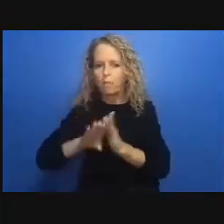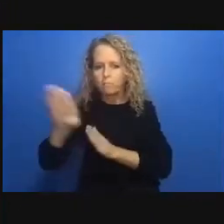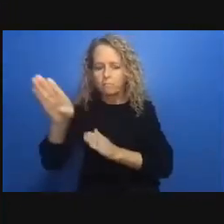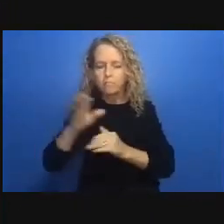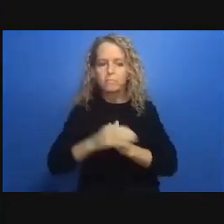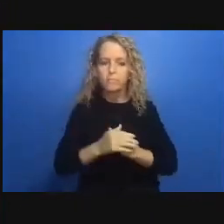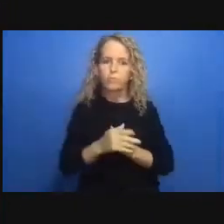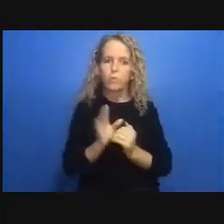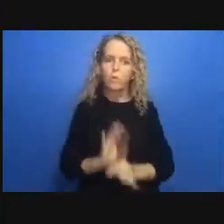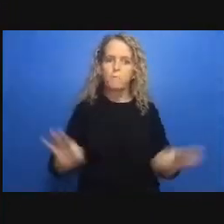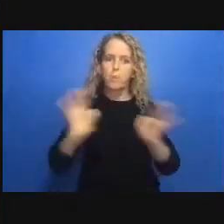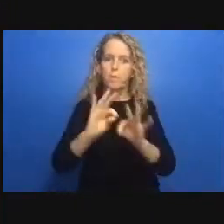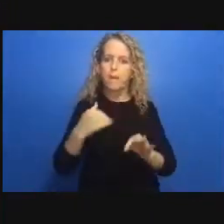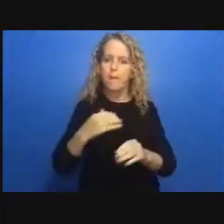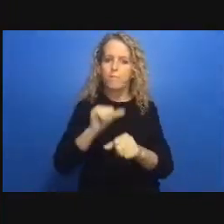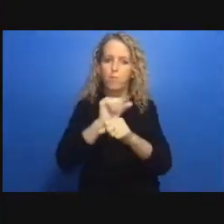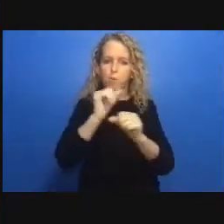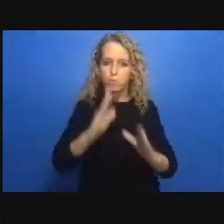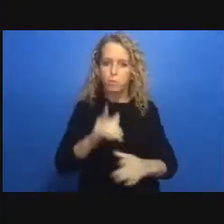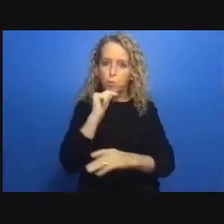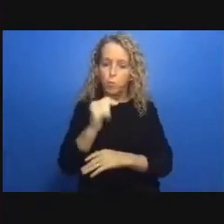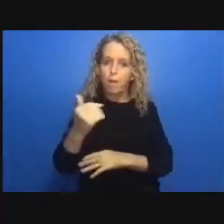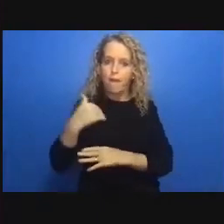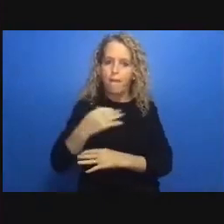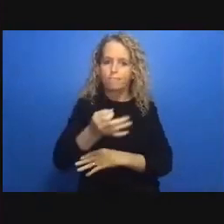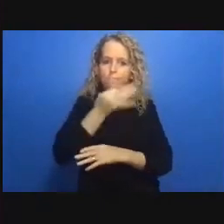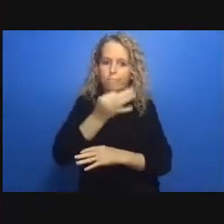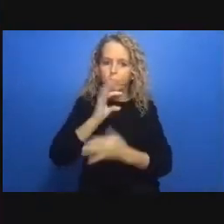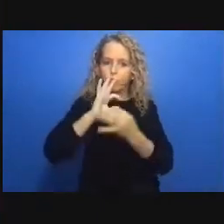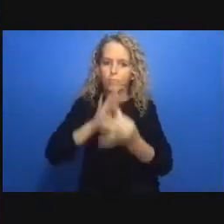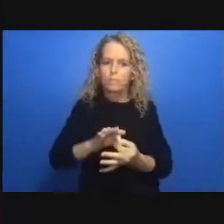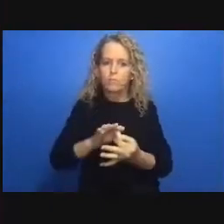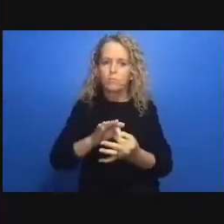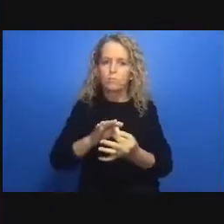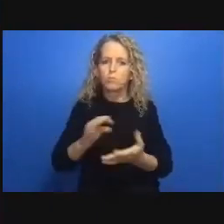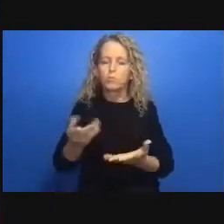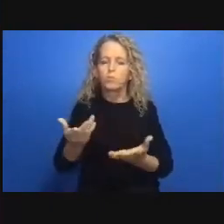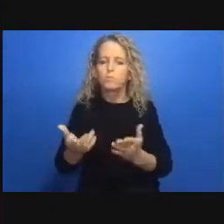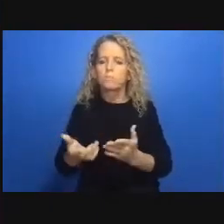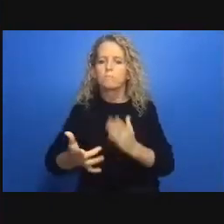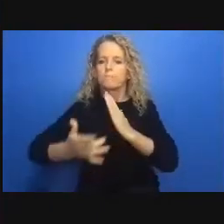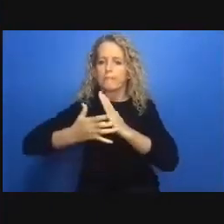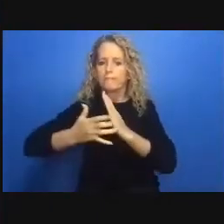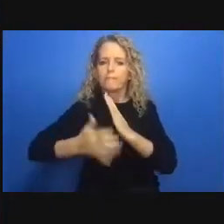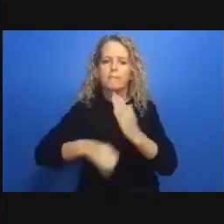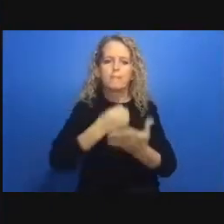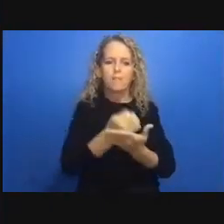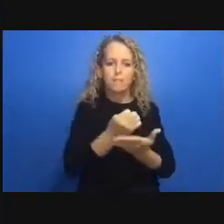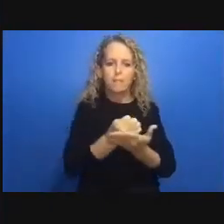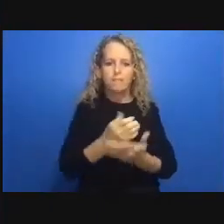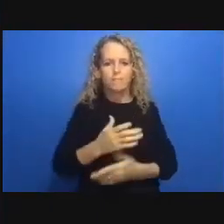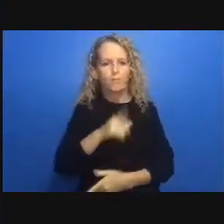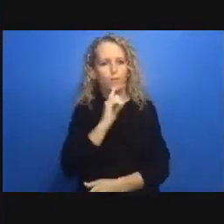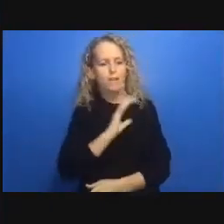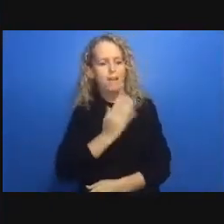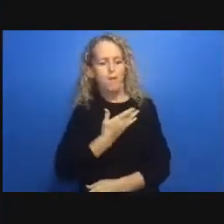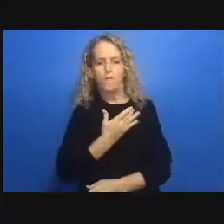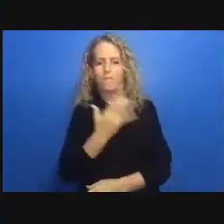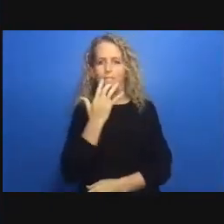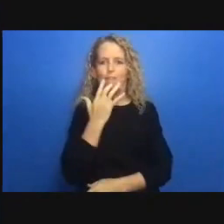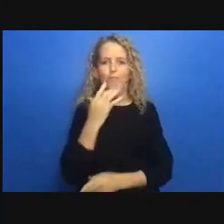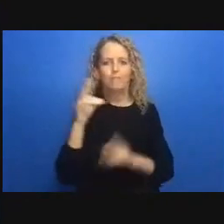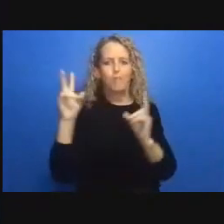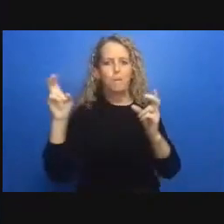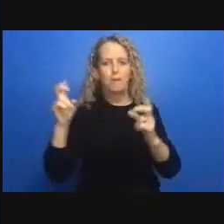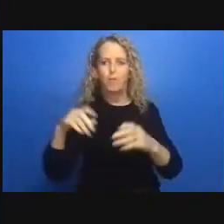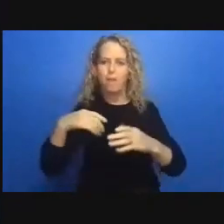skill sets that reflect the needs of this digital economy. And this is a favorite topic of Professor Rao Chaplin. He'll